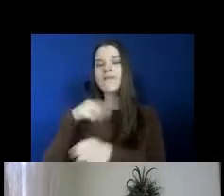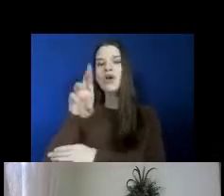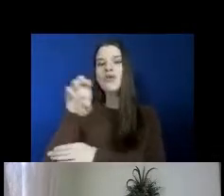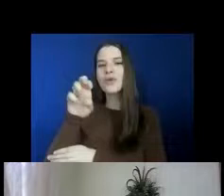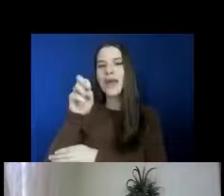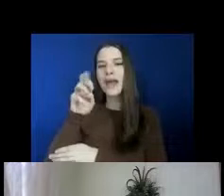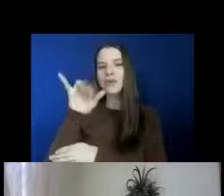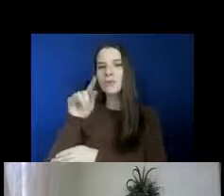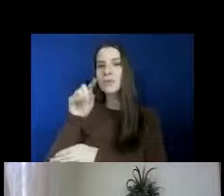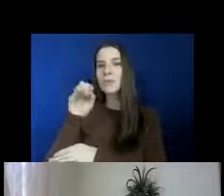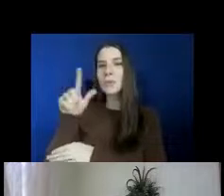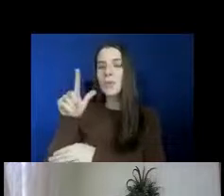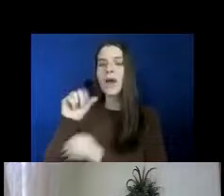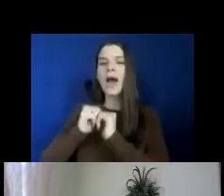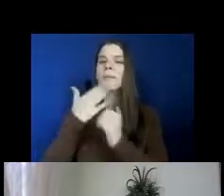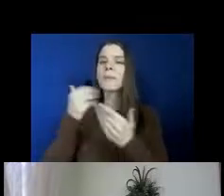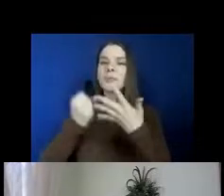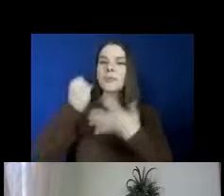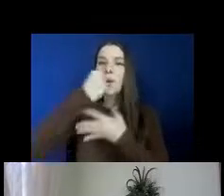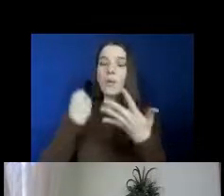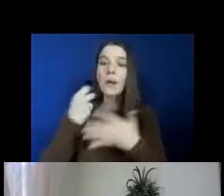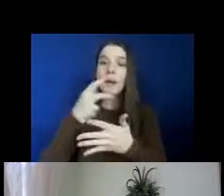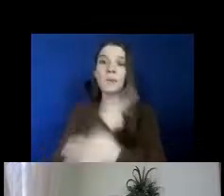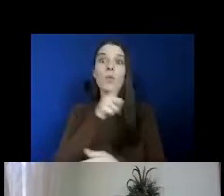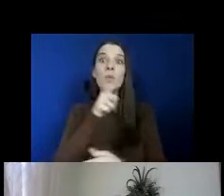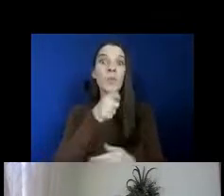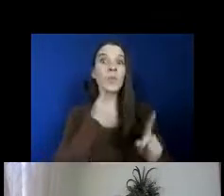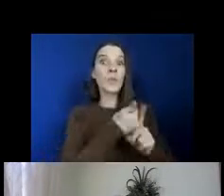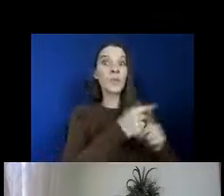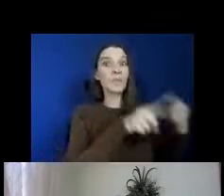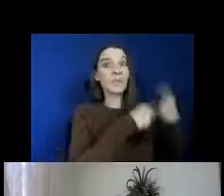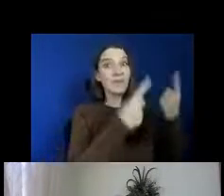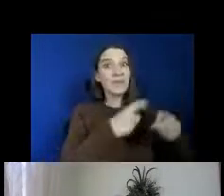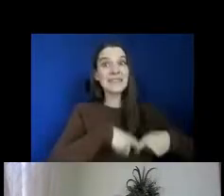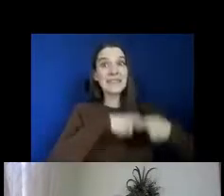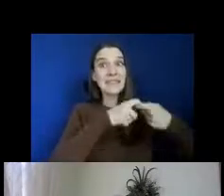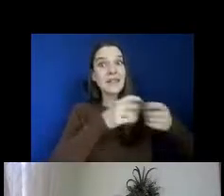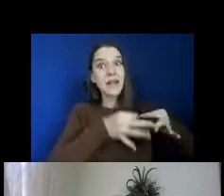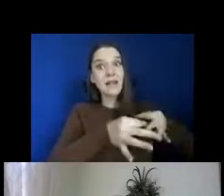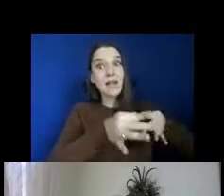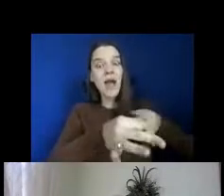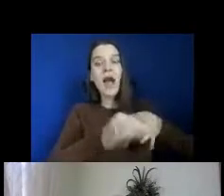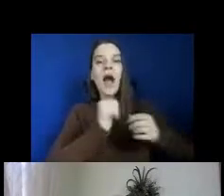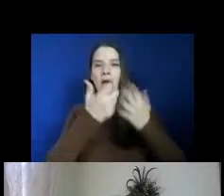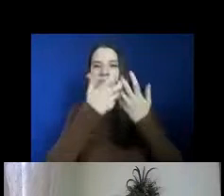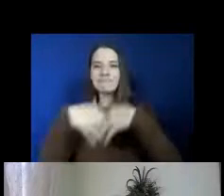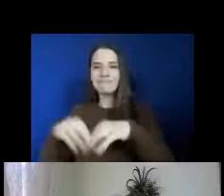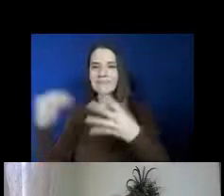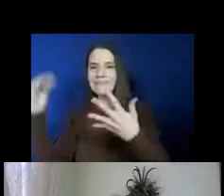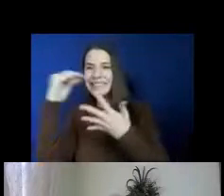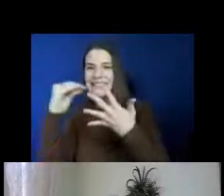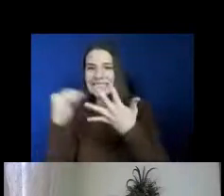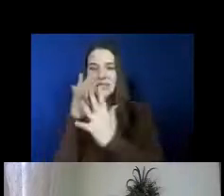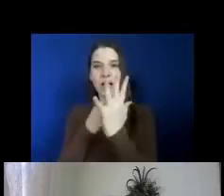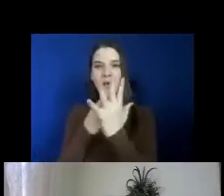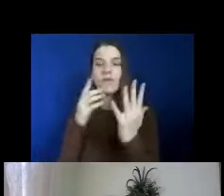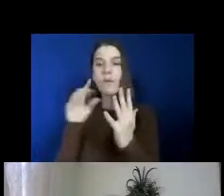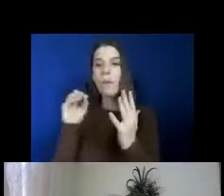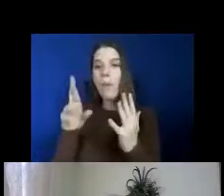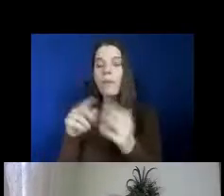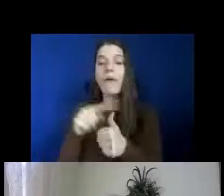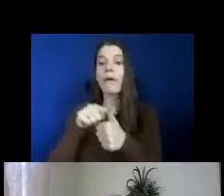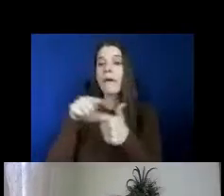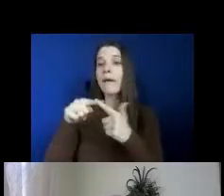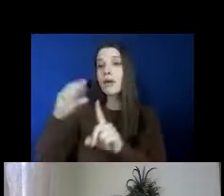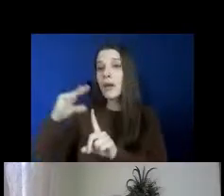to prioritize patients that had been delayed for getting back into the operating room or getting back into either radiation